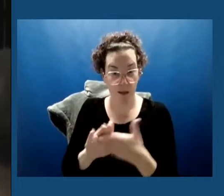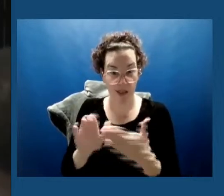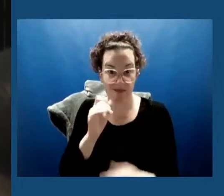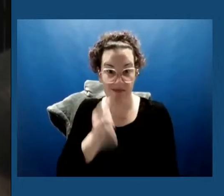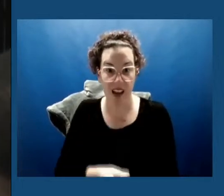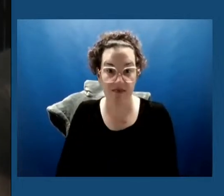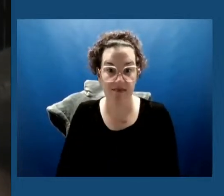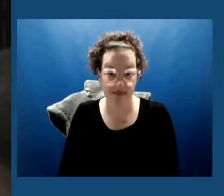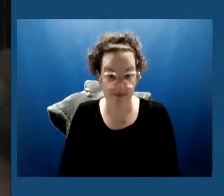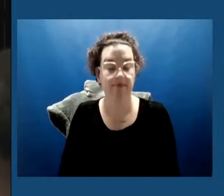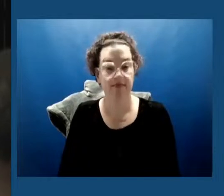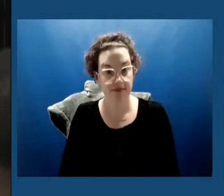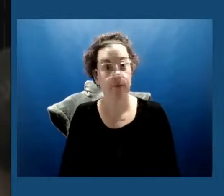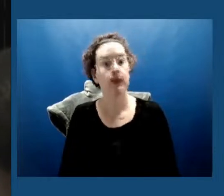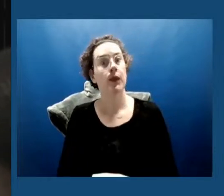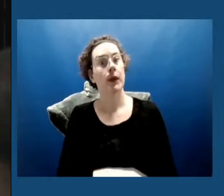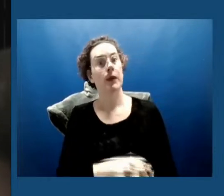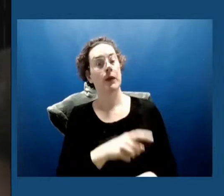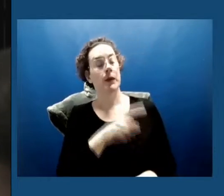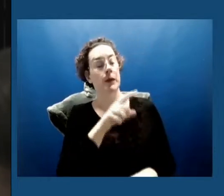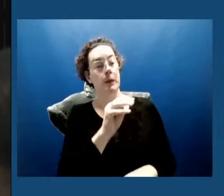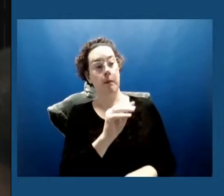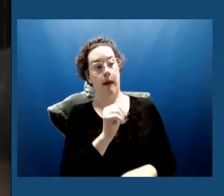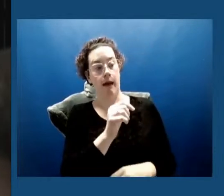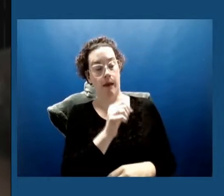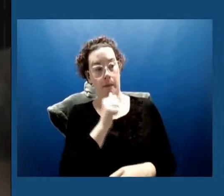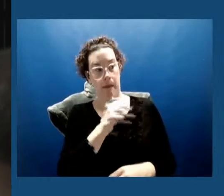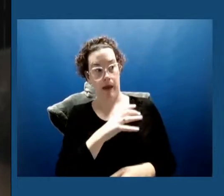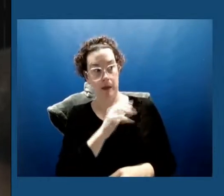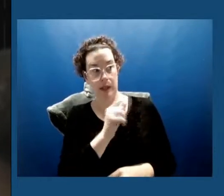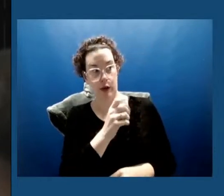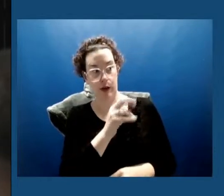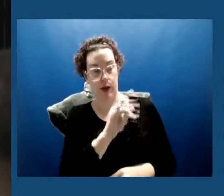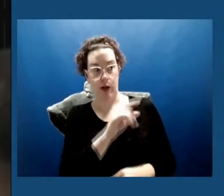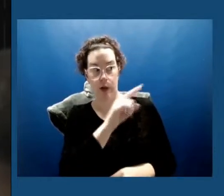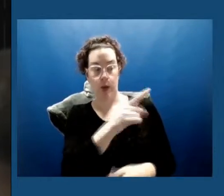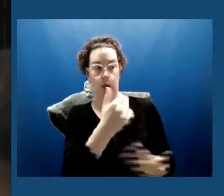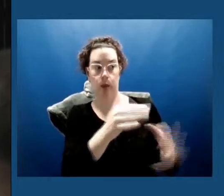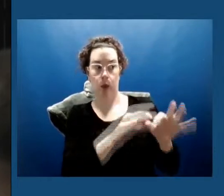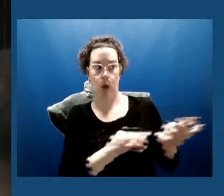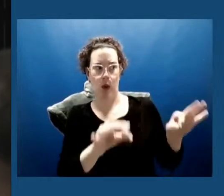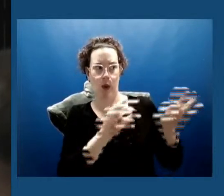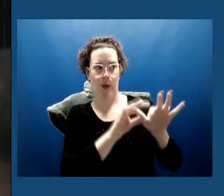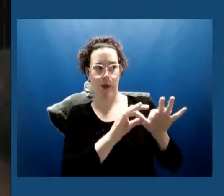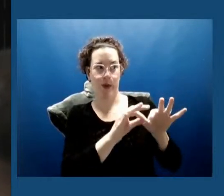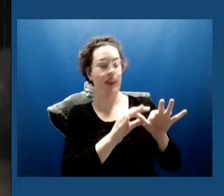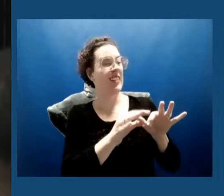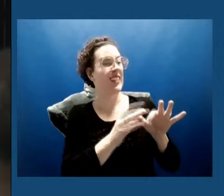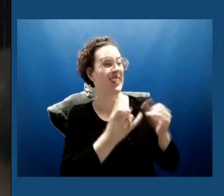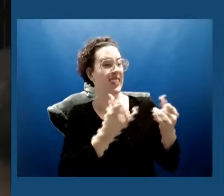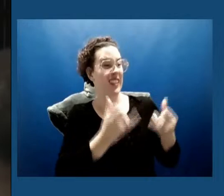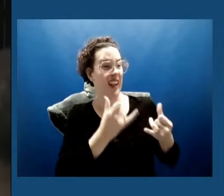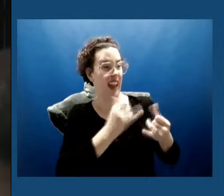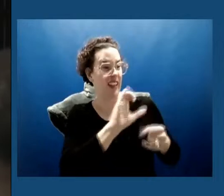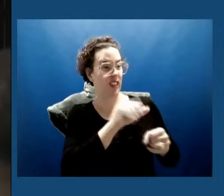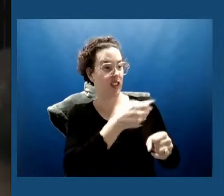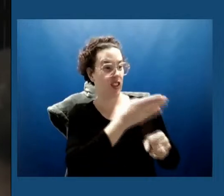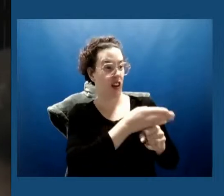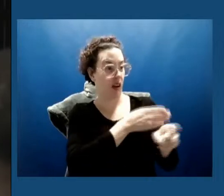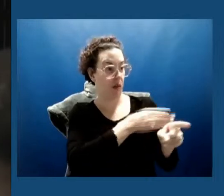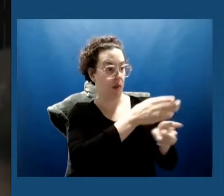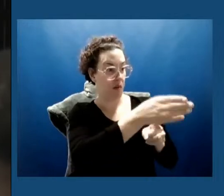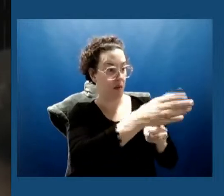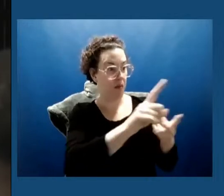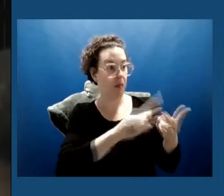are really critical in all this, how do we align the jobs of today and tomorrow with the